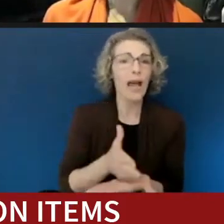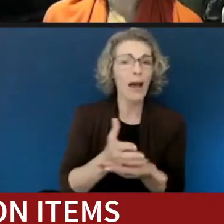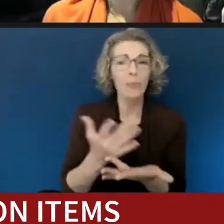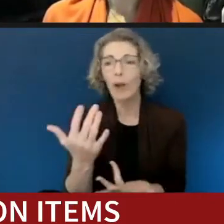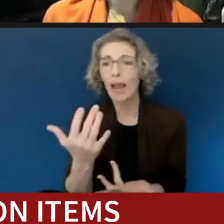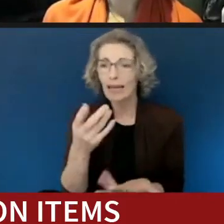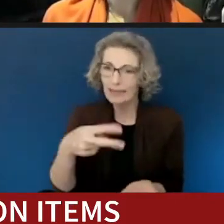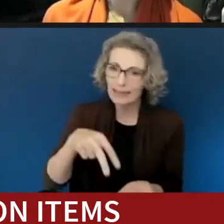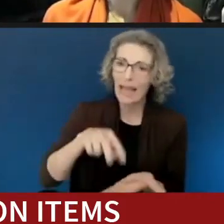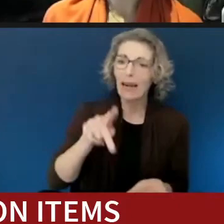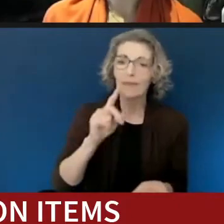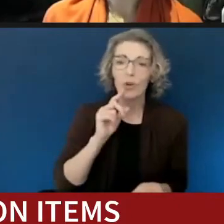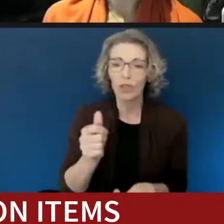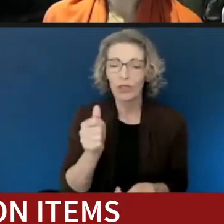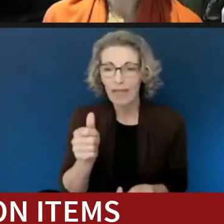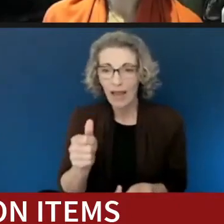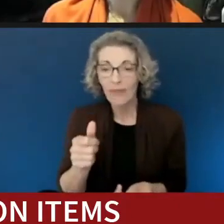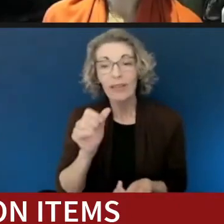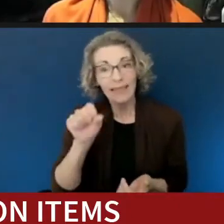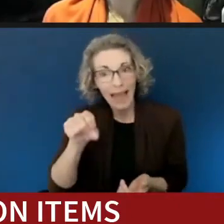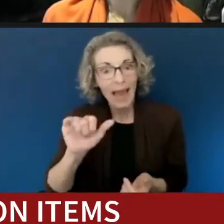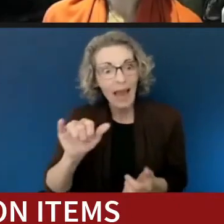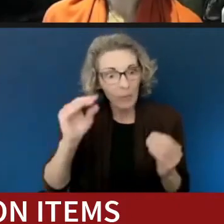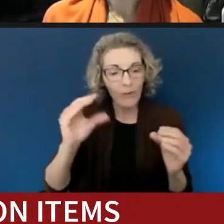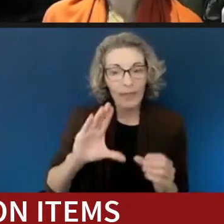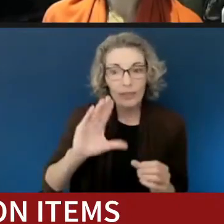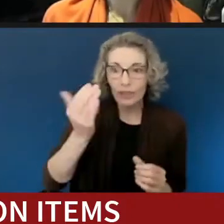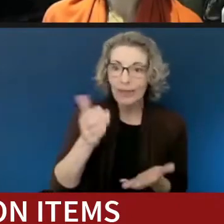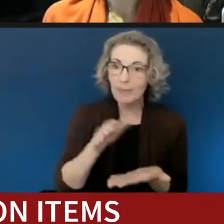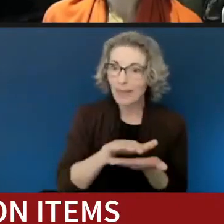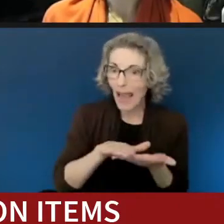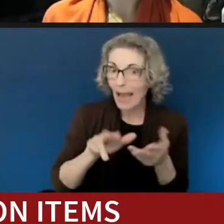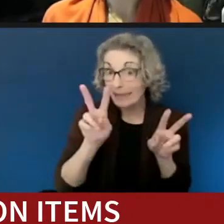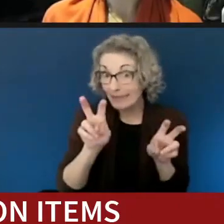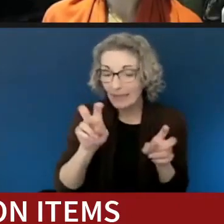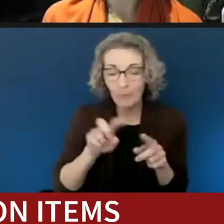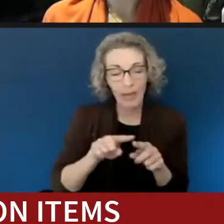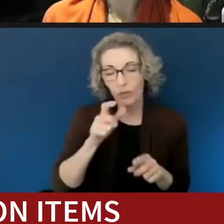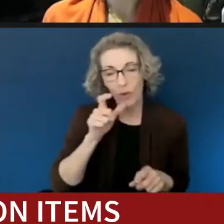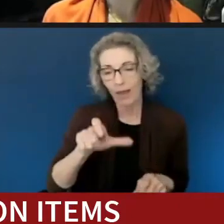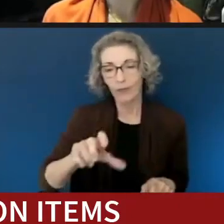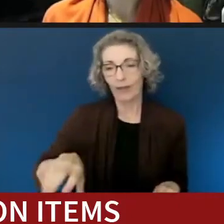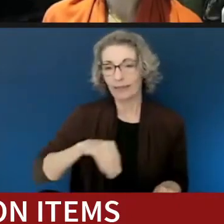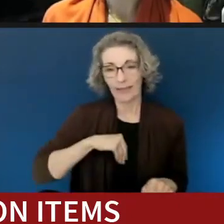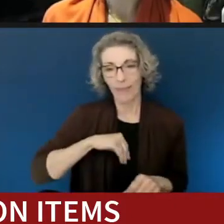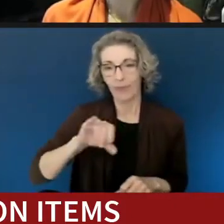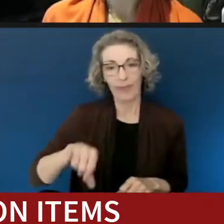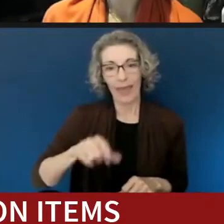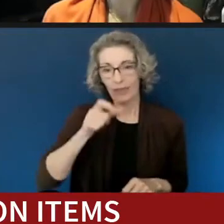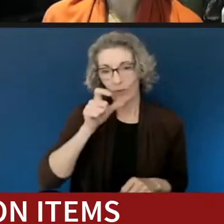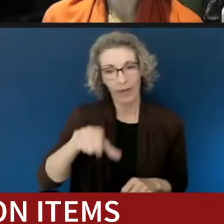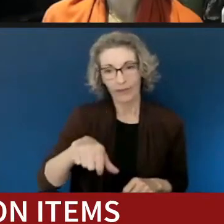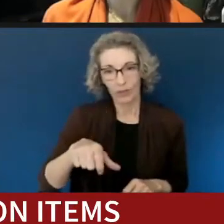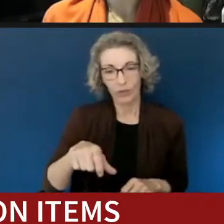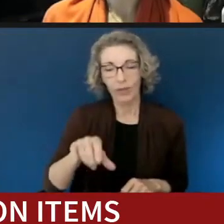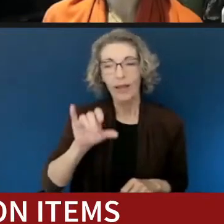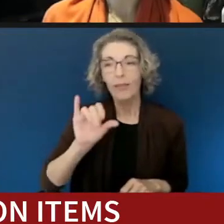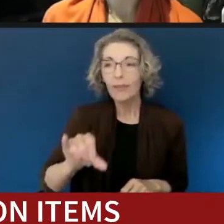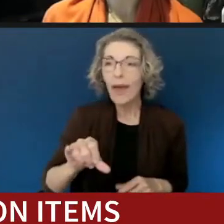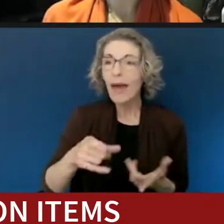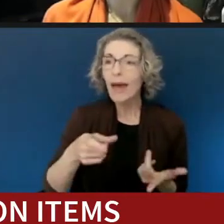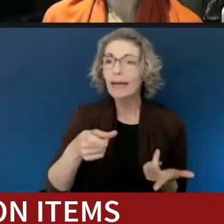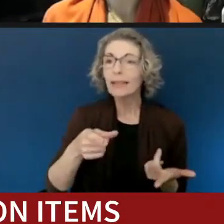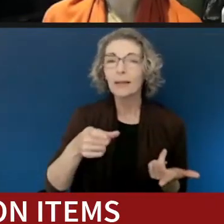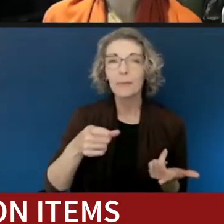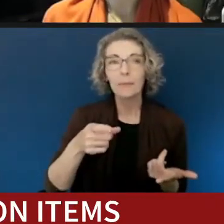Like, yes, the professor seemed nice, but you don't have to accept that. And I think that was so beautiful, the